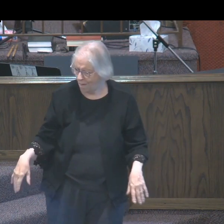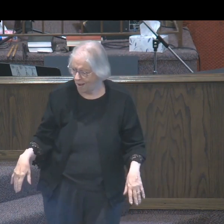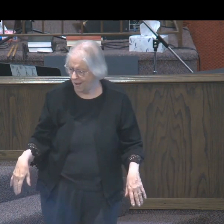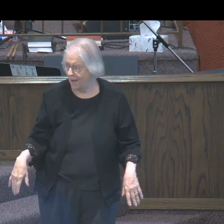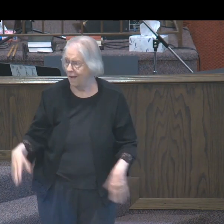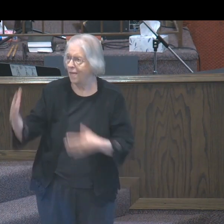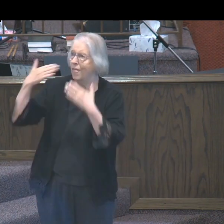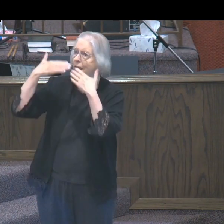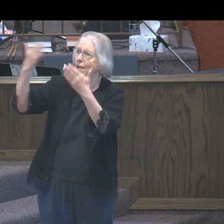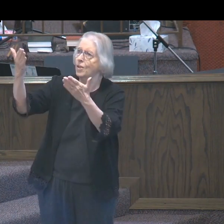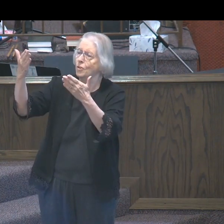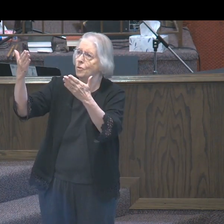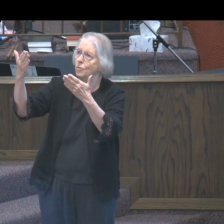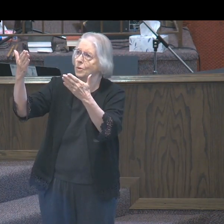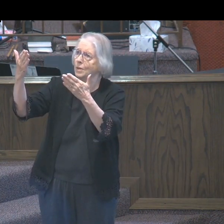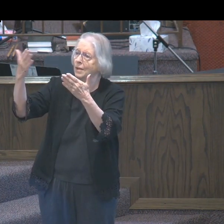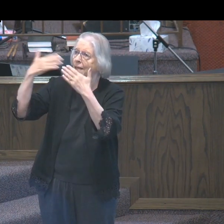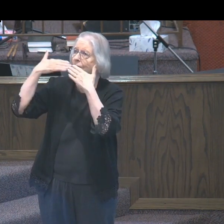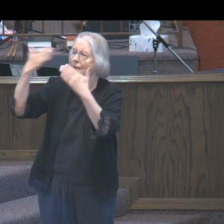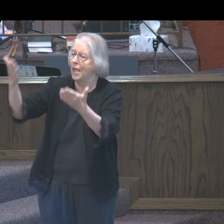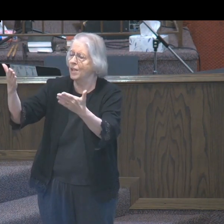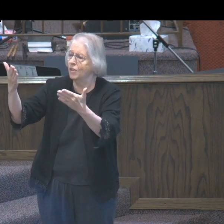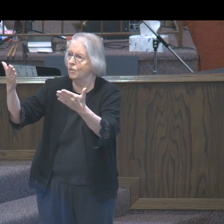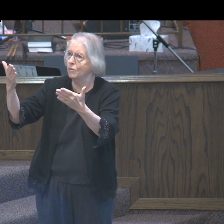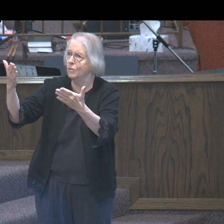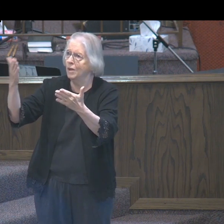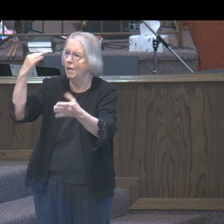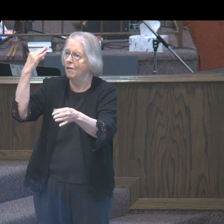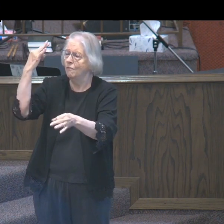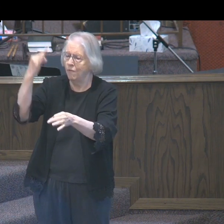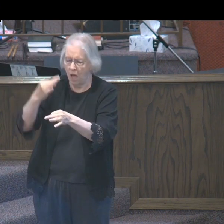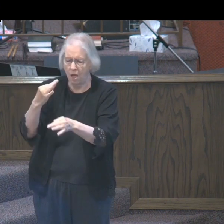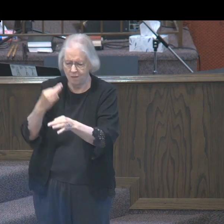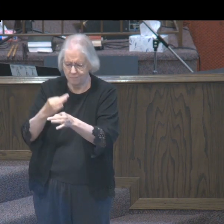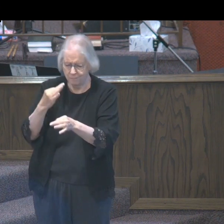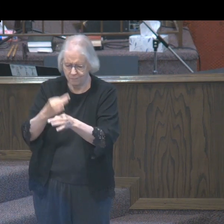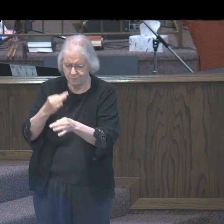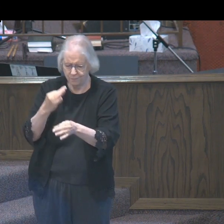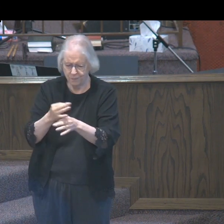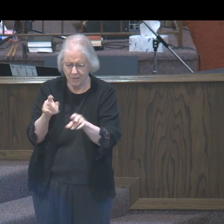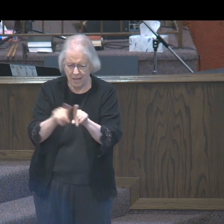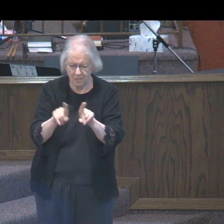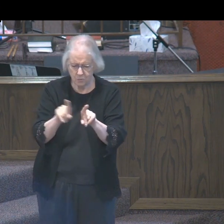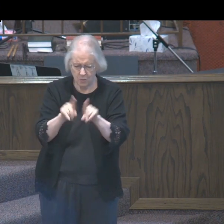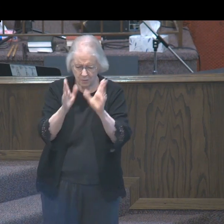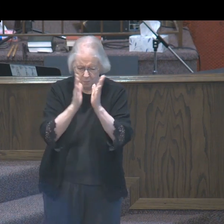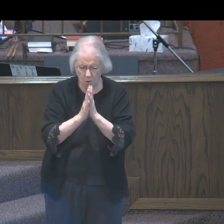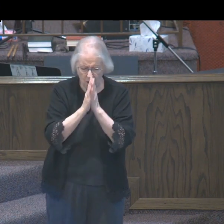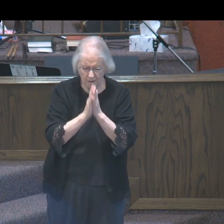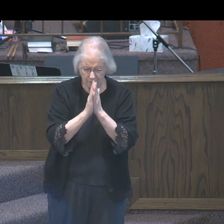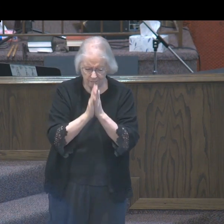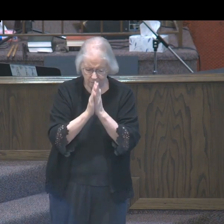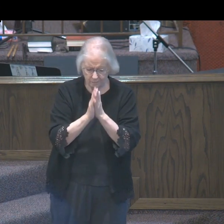Thank him this morning for his faithfulness as we pray together. As a family.